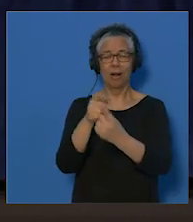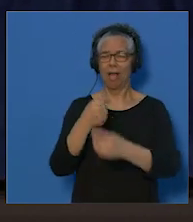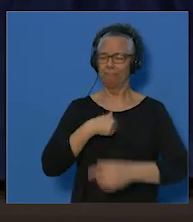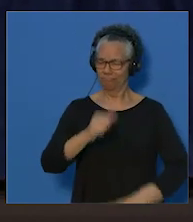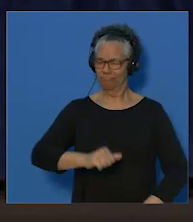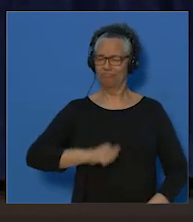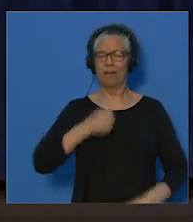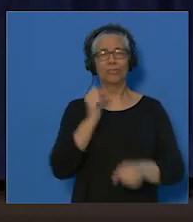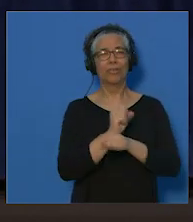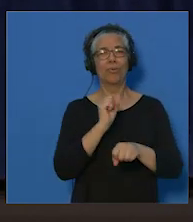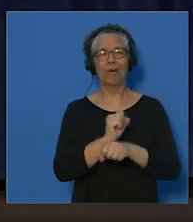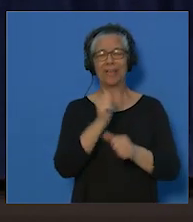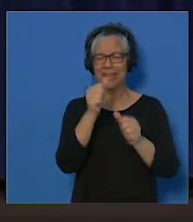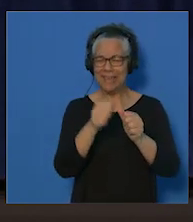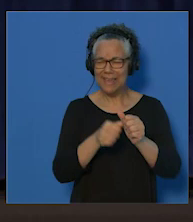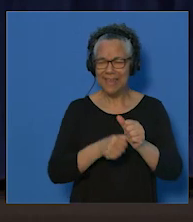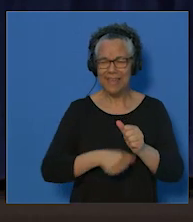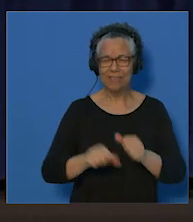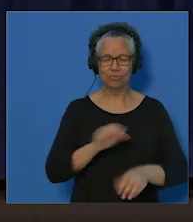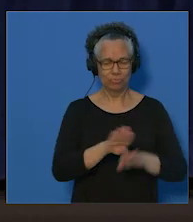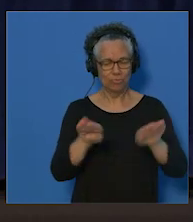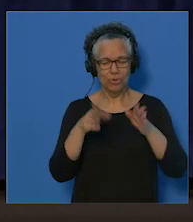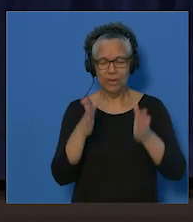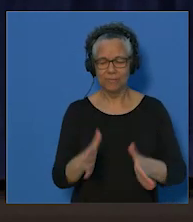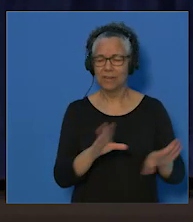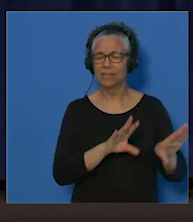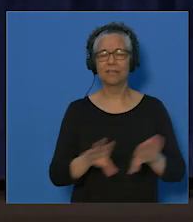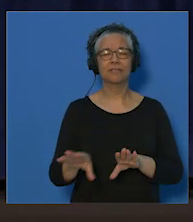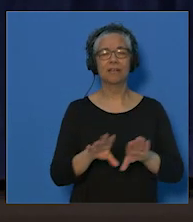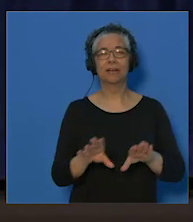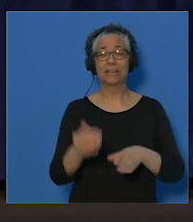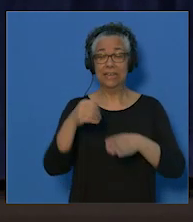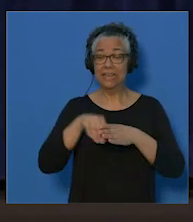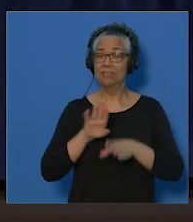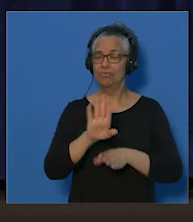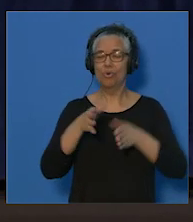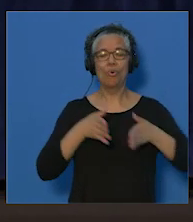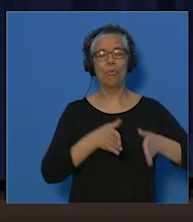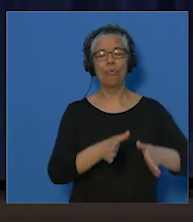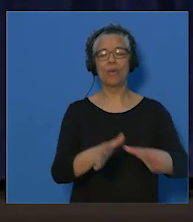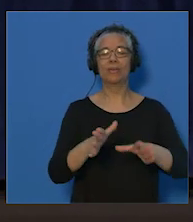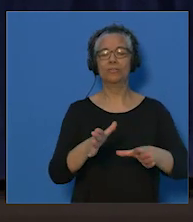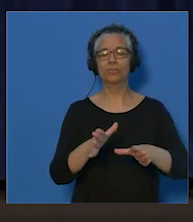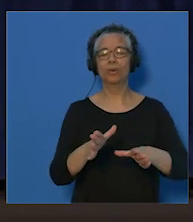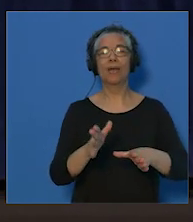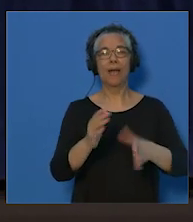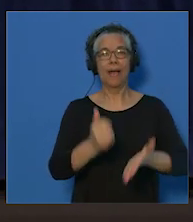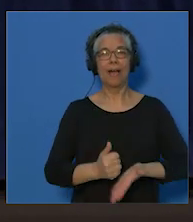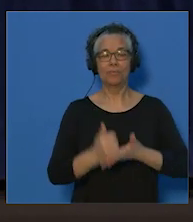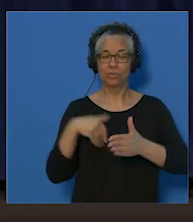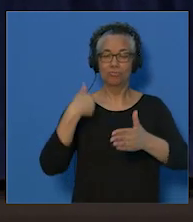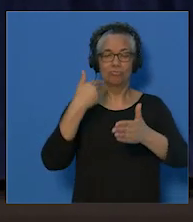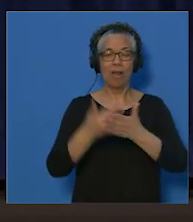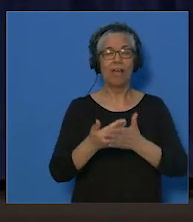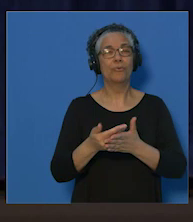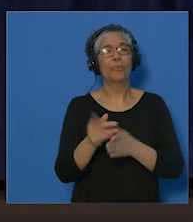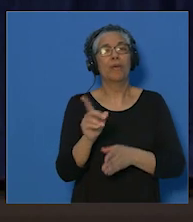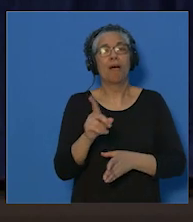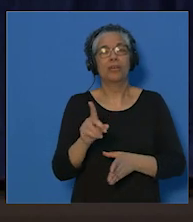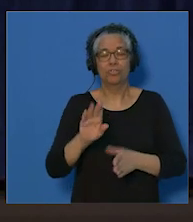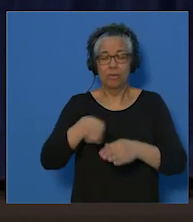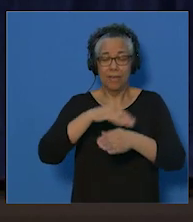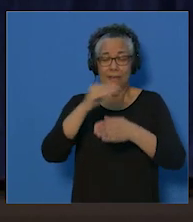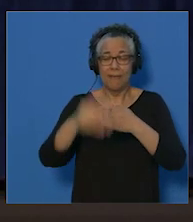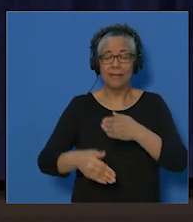proud of the work that each and every Bermudian has done in your way to get us to where we are, to the ending of shelter